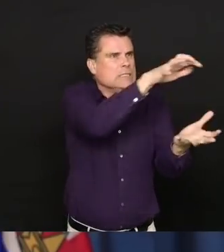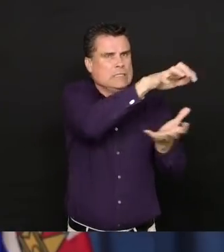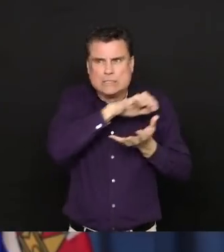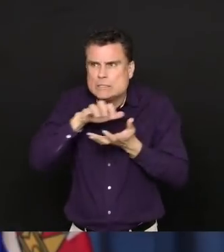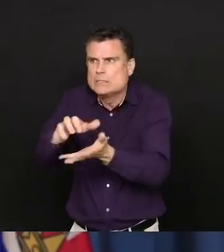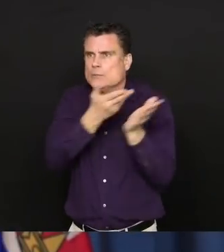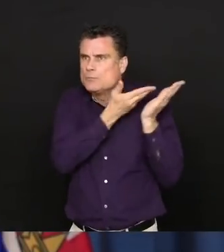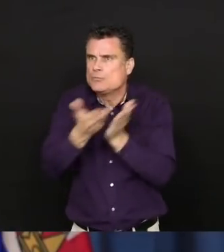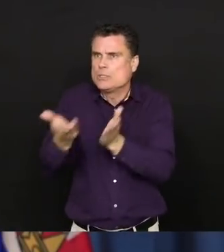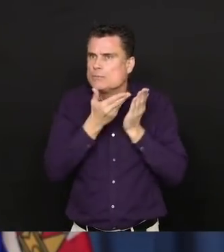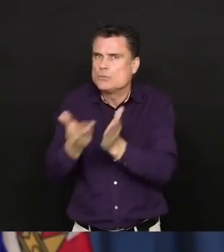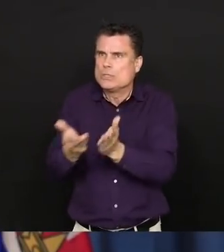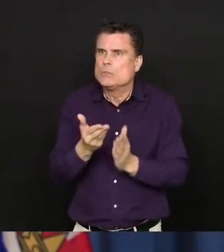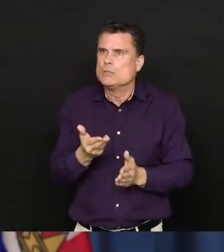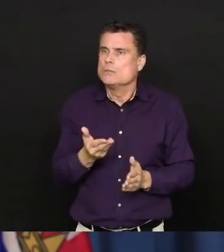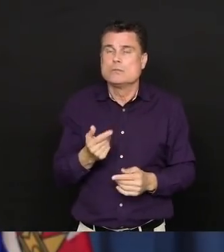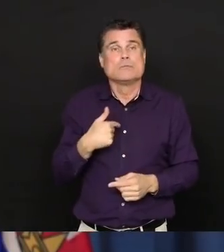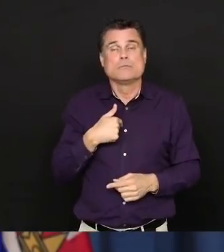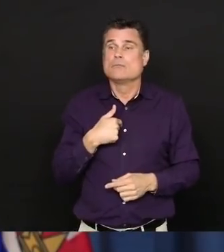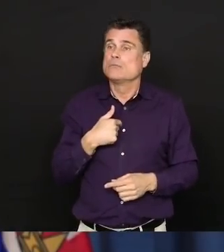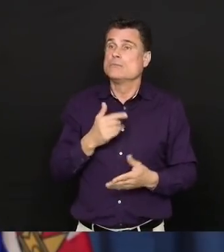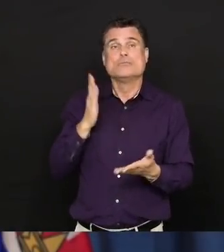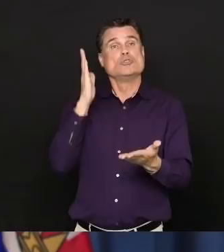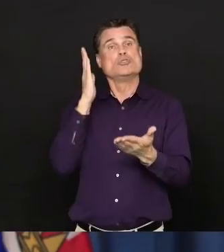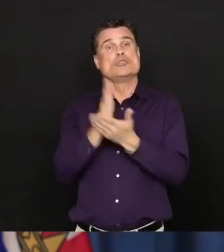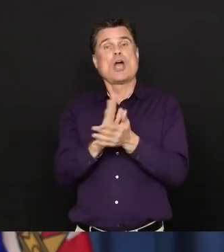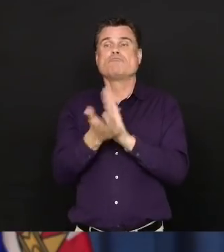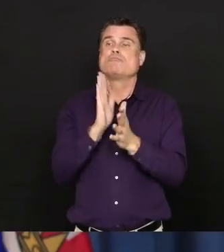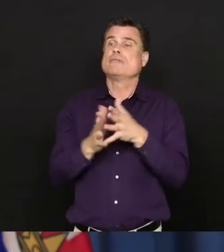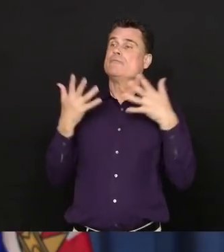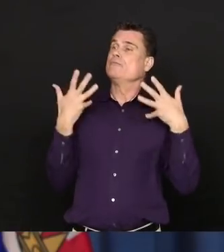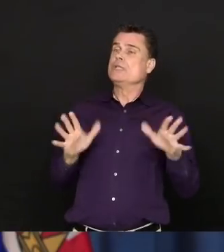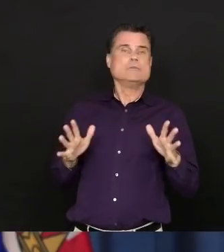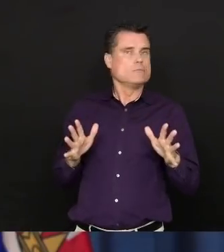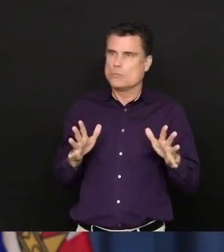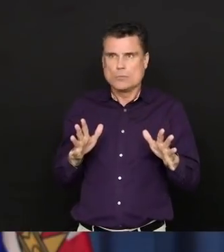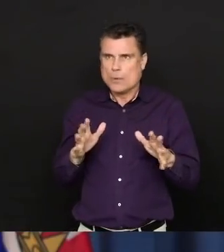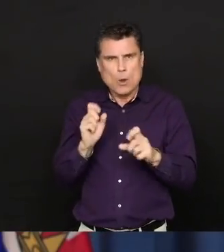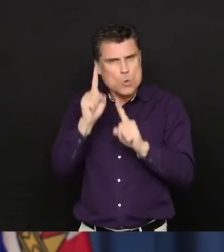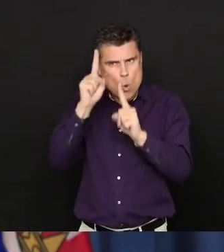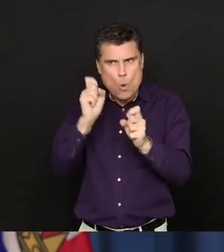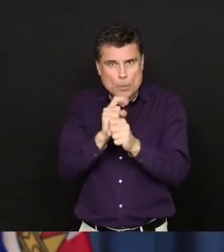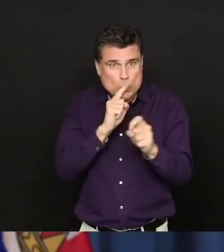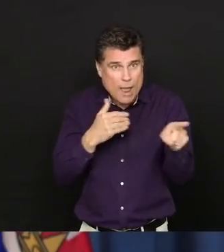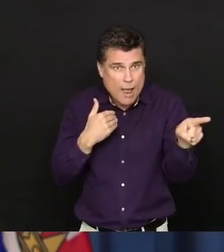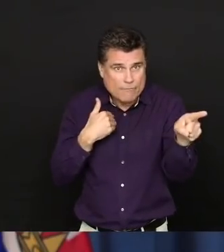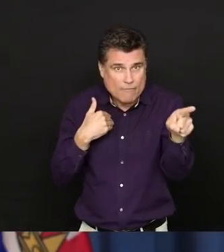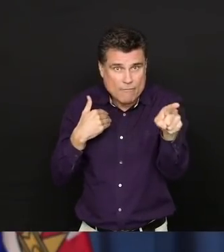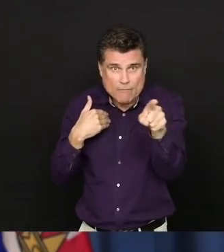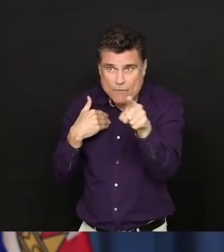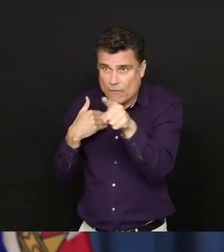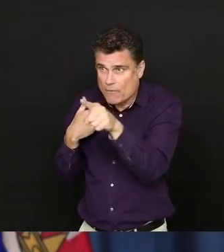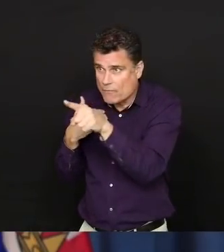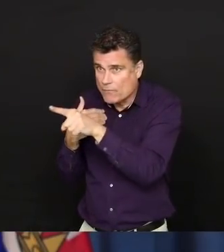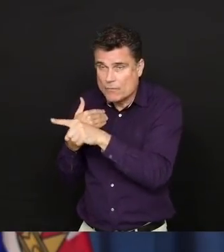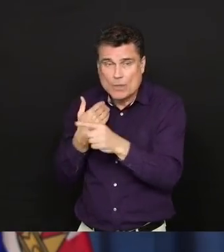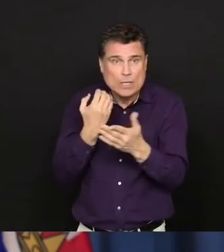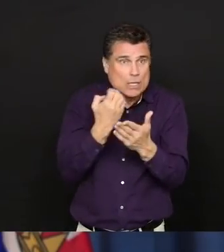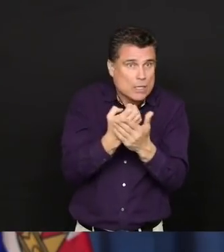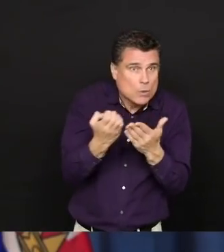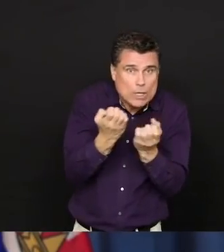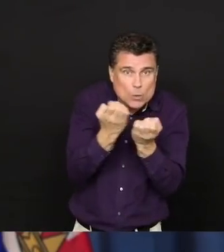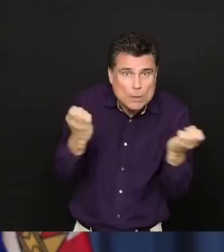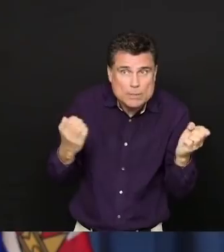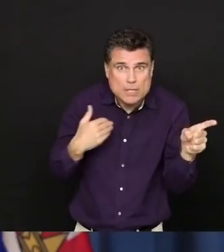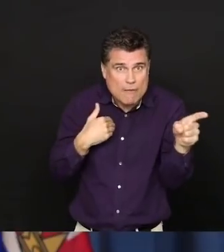get the tools and the protections that our health workers need. So the response, I don't think, to these actions